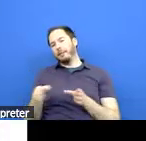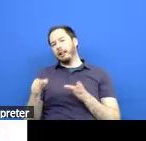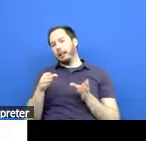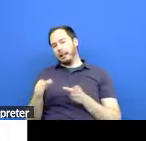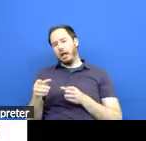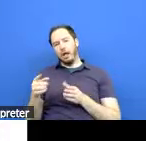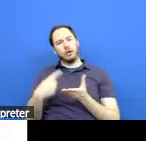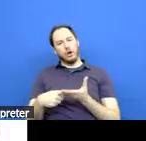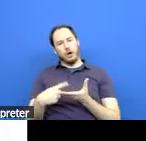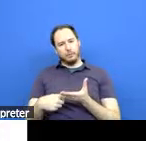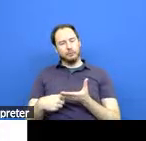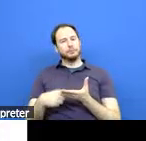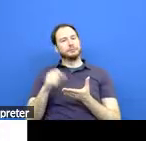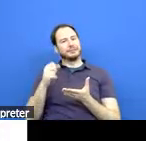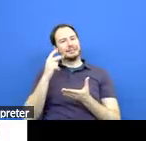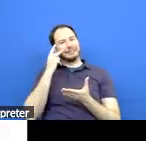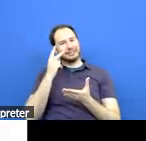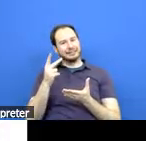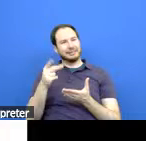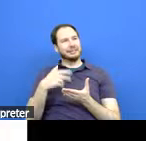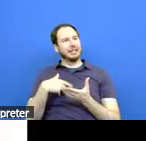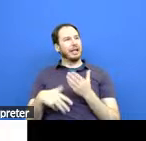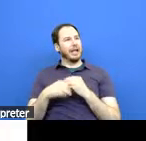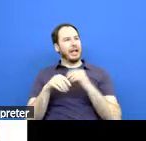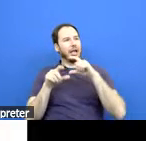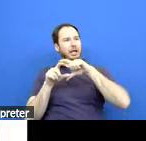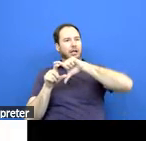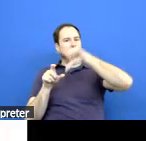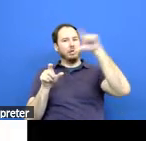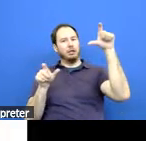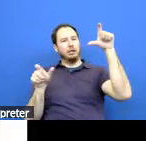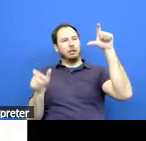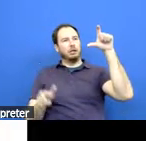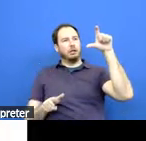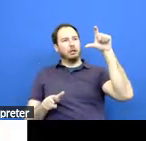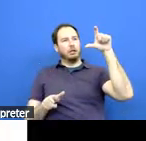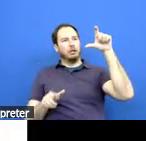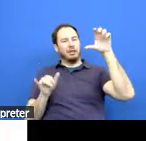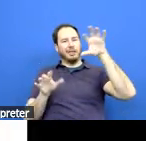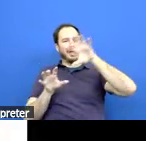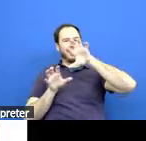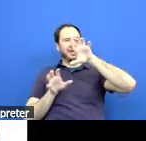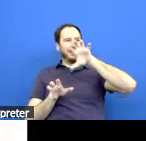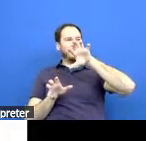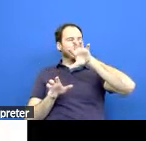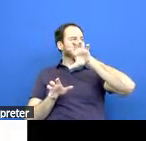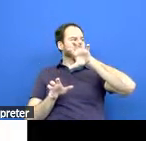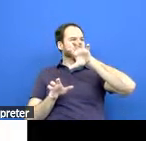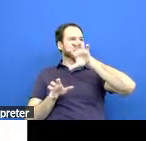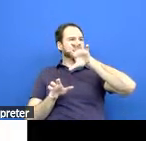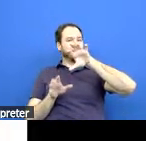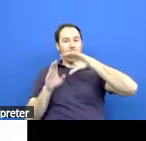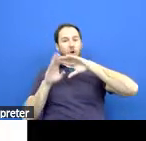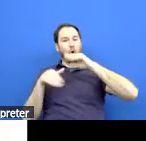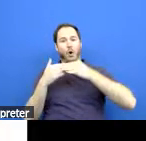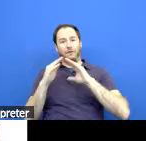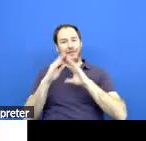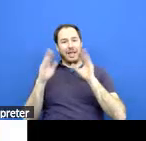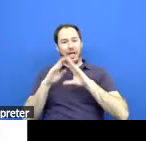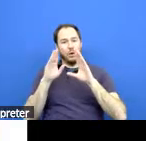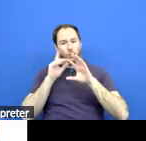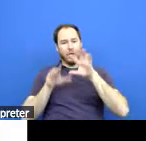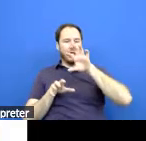about, you see the two halves of the crescent there. The housing is all going on